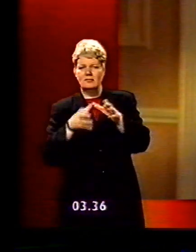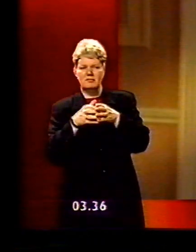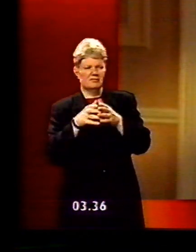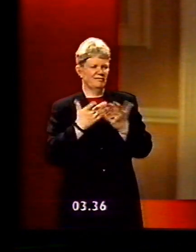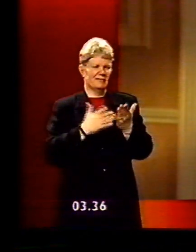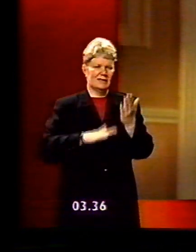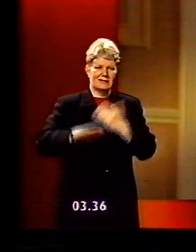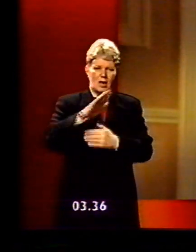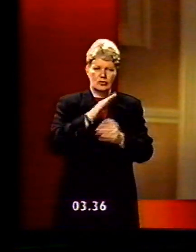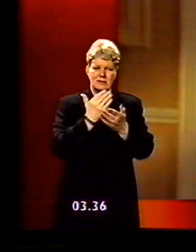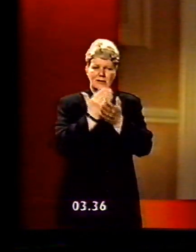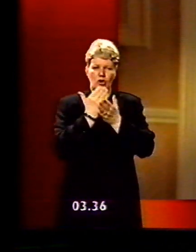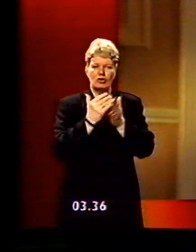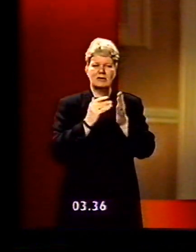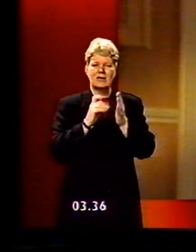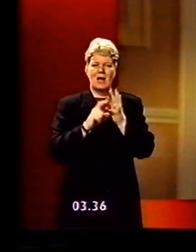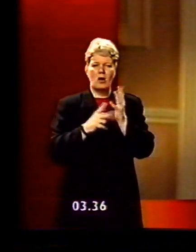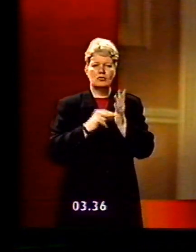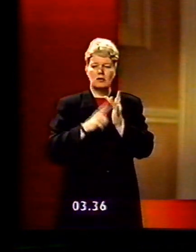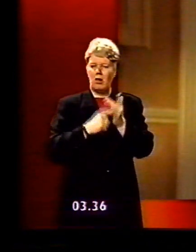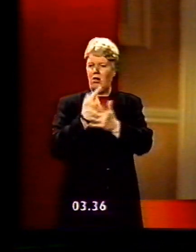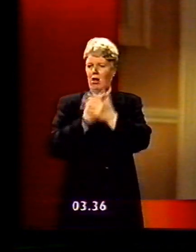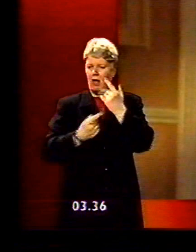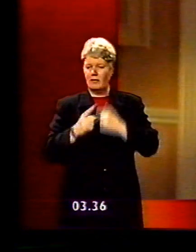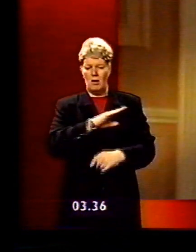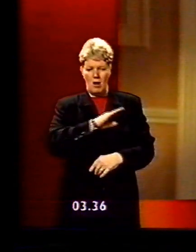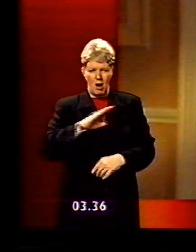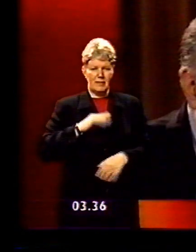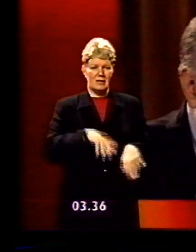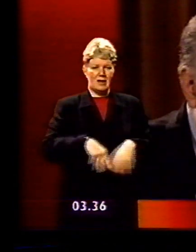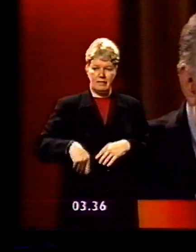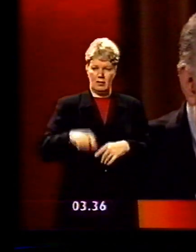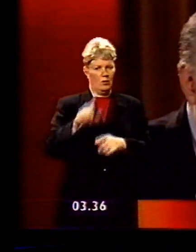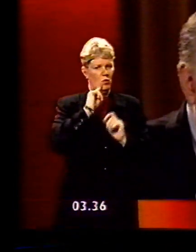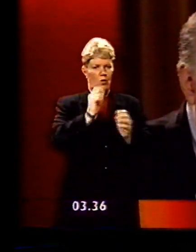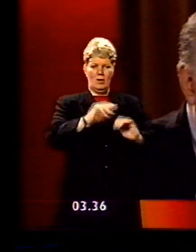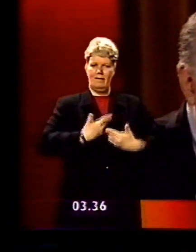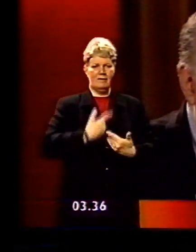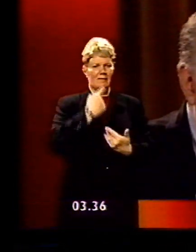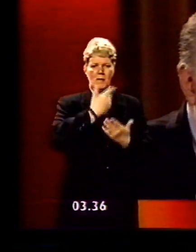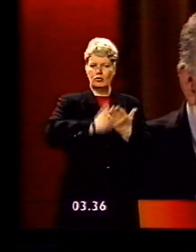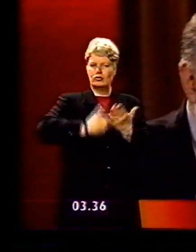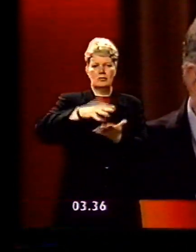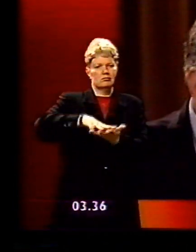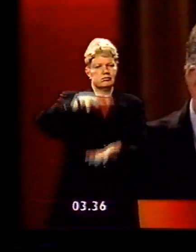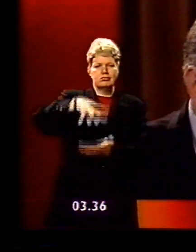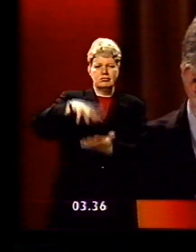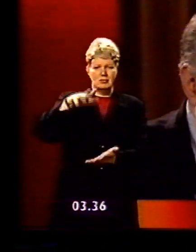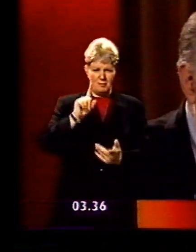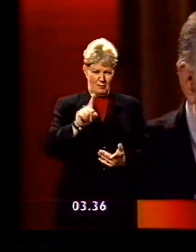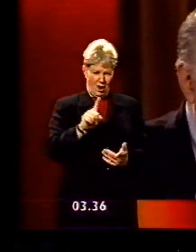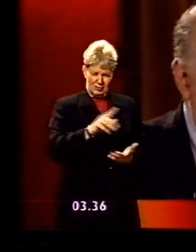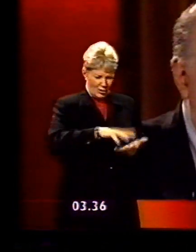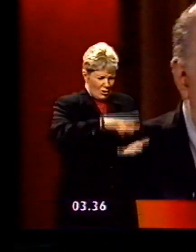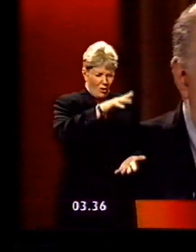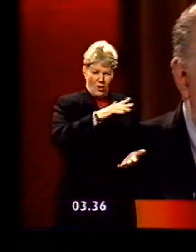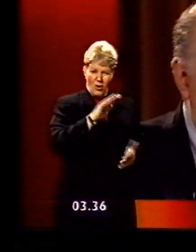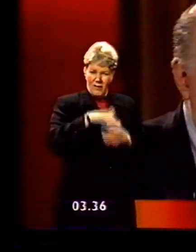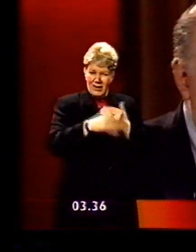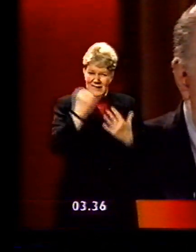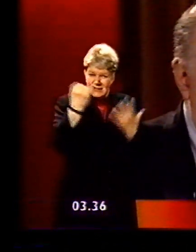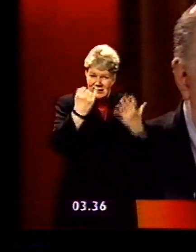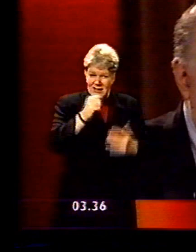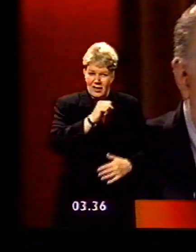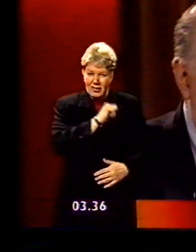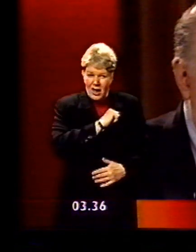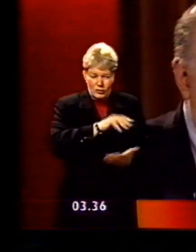Security Council, they didn't give anything up. But the documents themselves contained dynamite, didn't they? Some 16,000